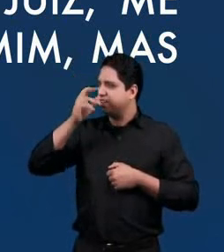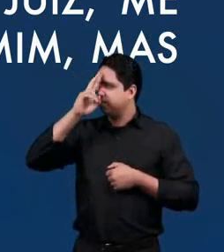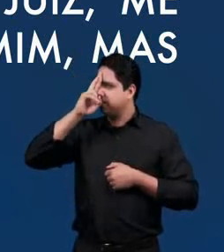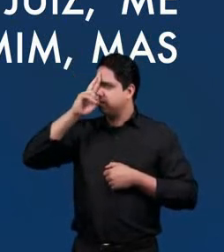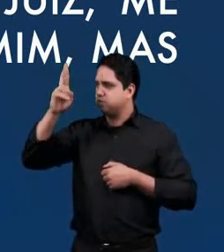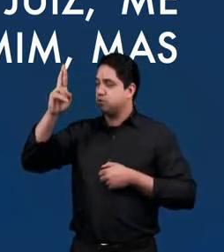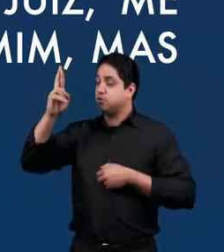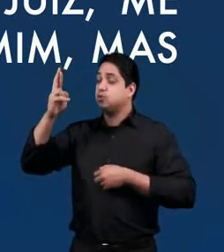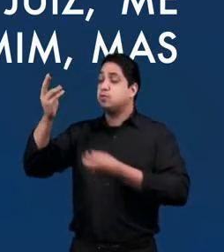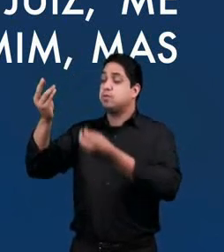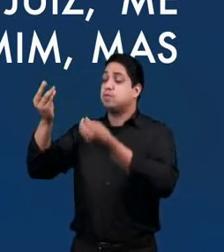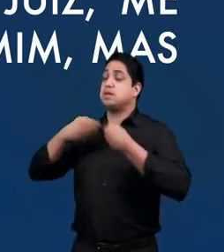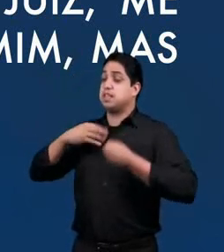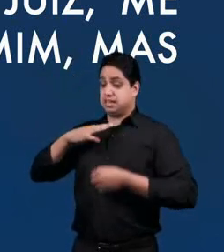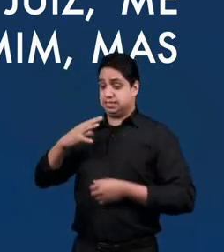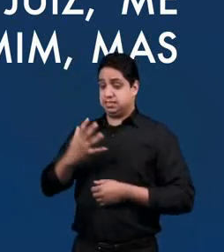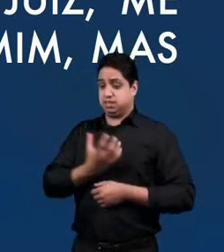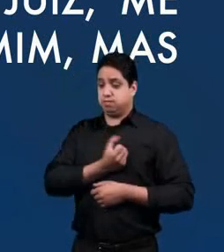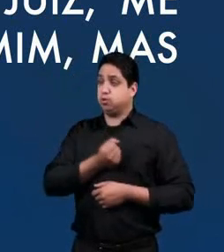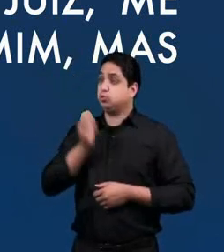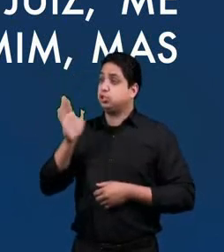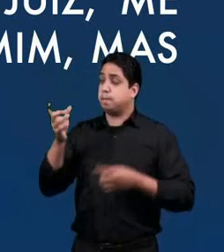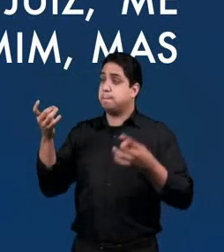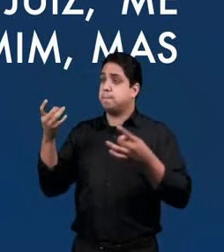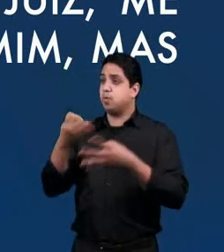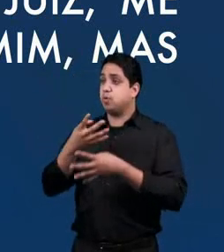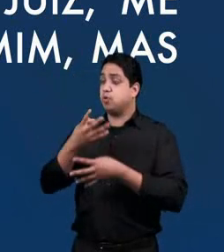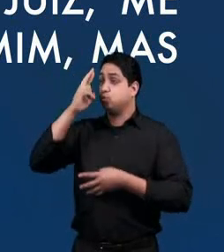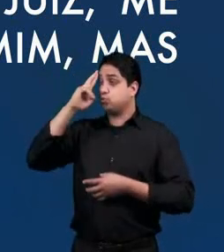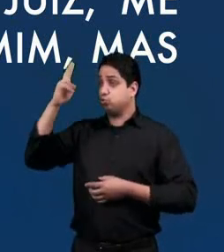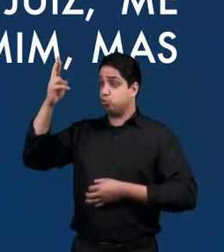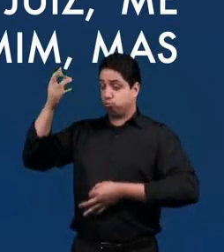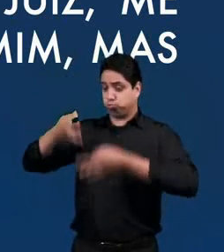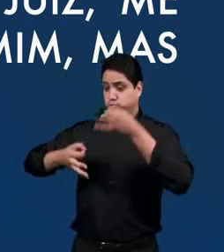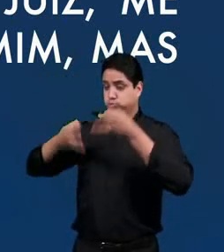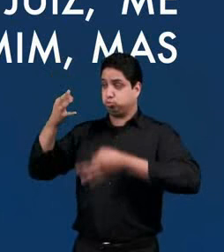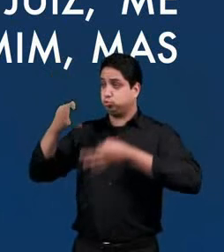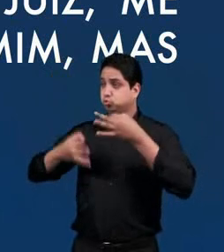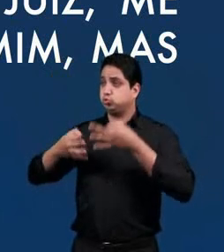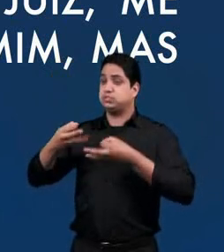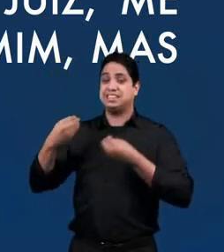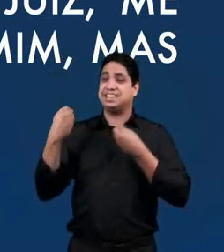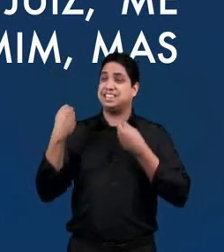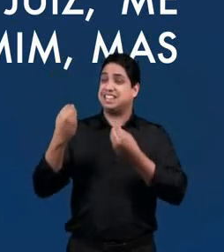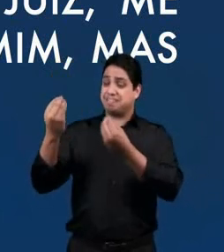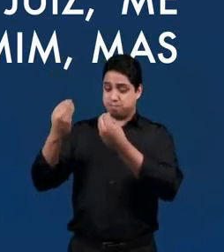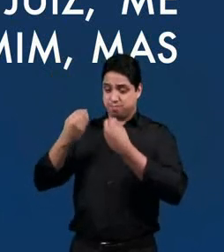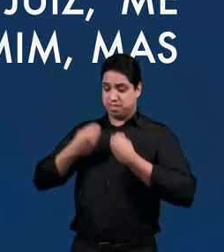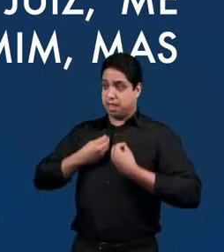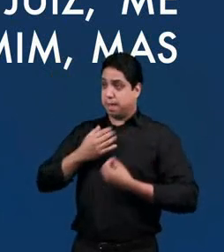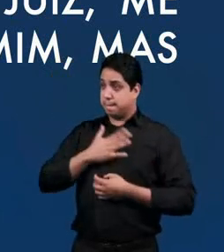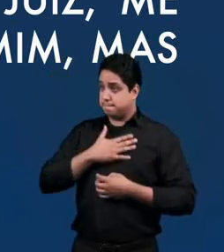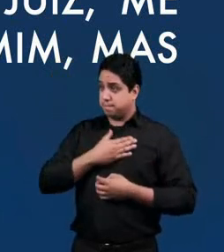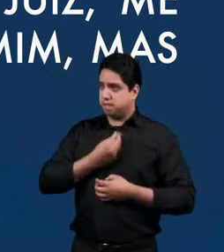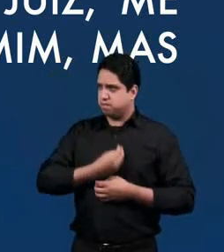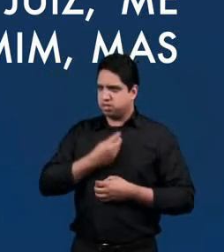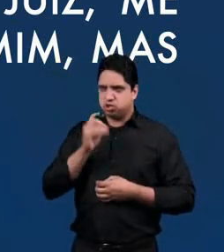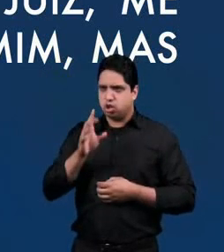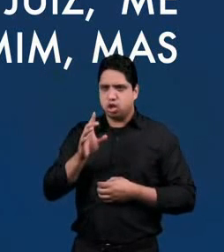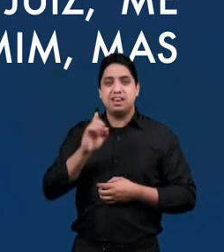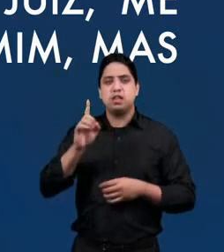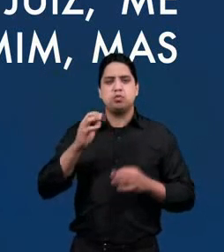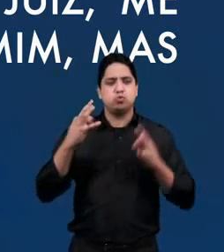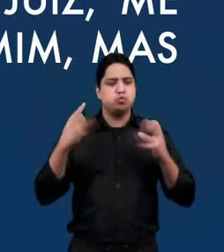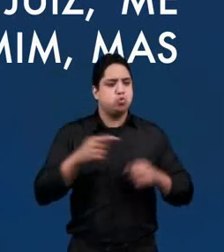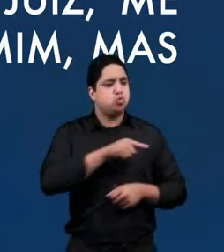laid up for me the crown of righteousness, which the Lord, the righteous judge, will give to me on that day, and